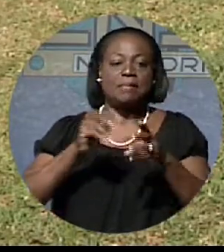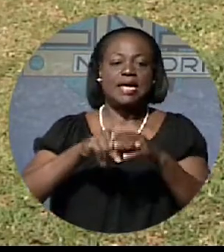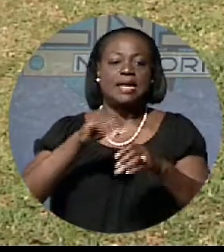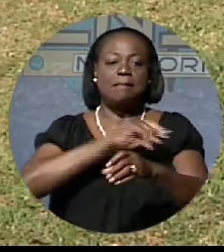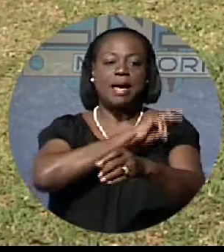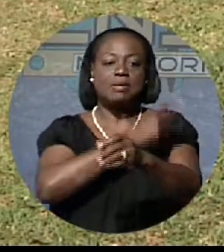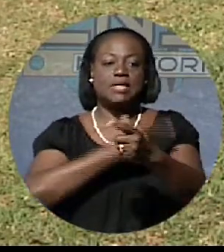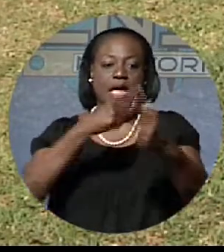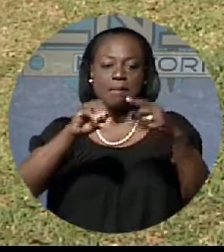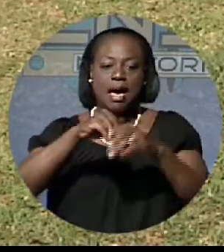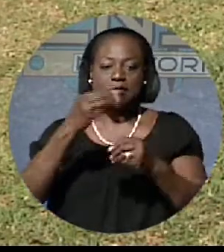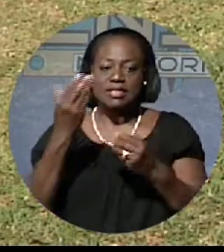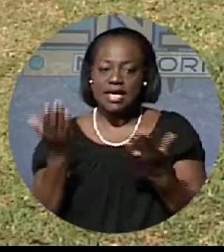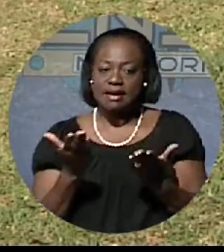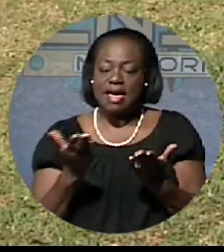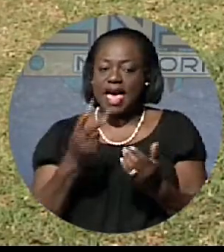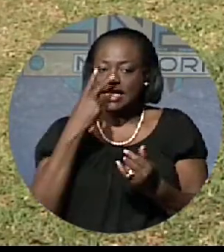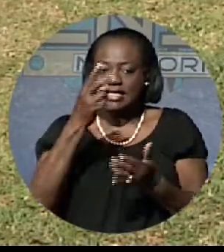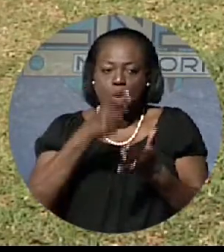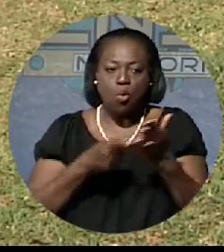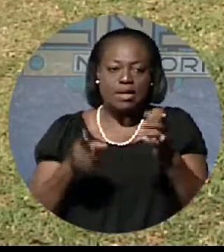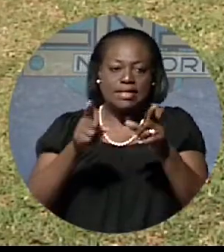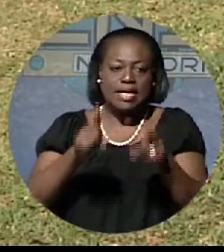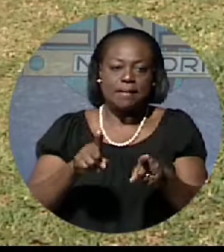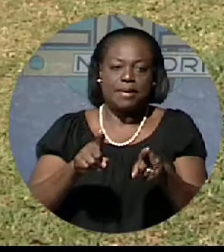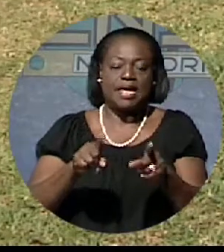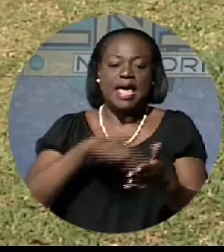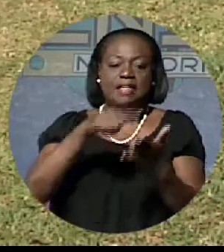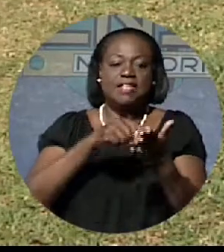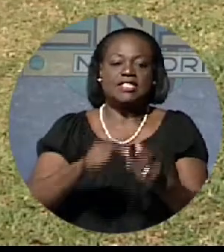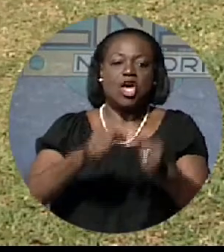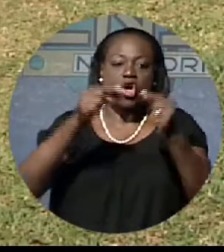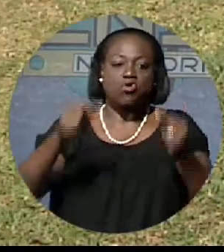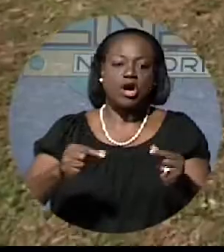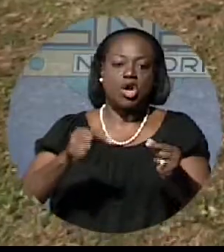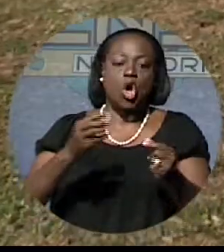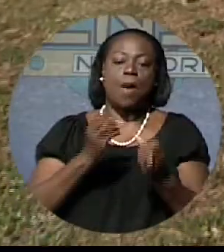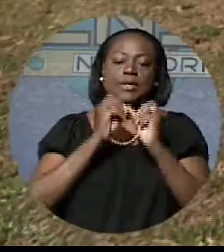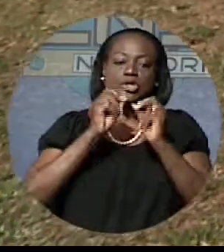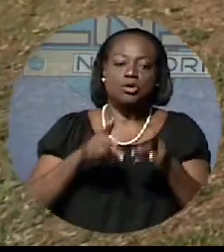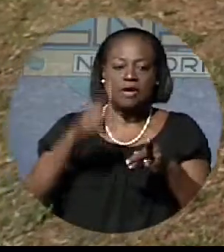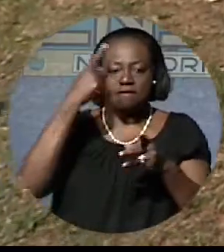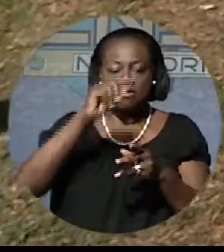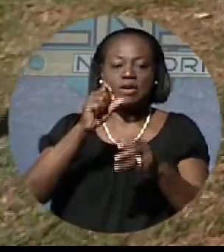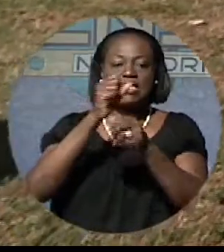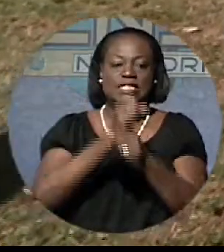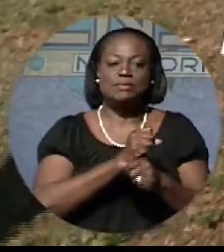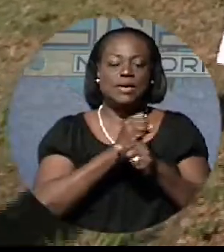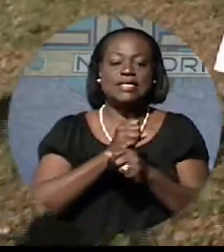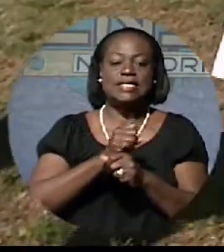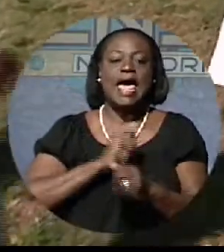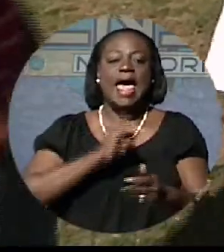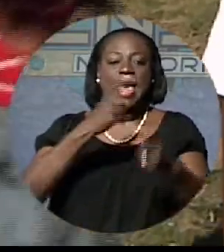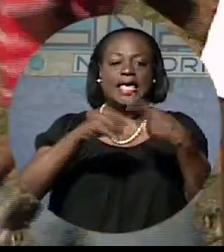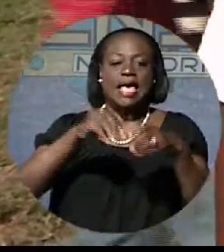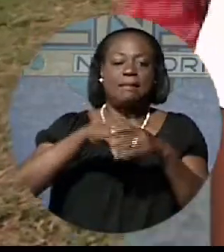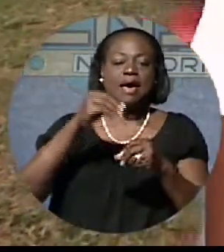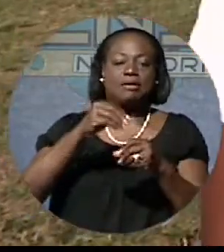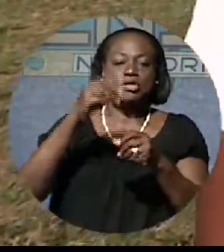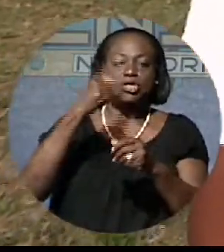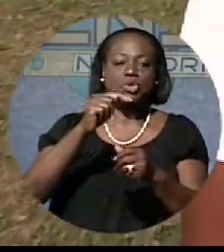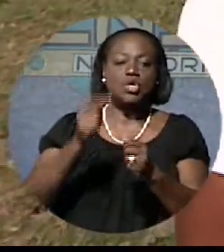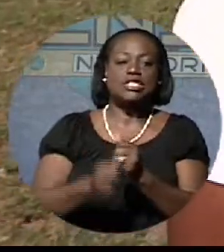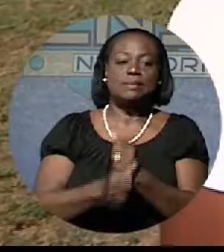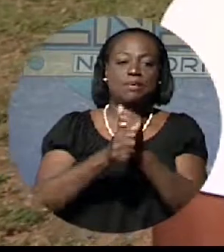at what's going on, you know, and embrace this. This is a great opportunity for sports in this country. I came out to support the men's game, and I was